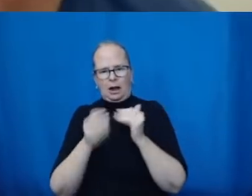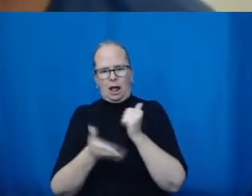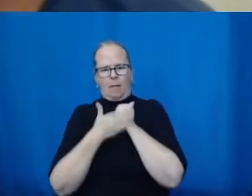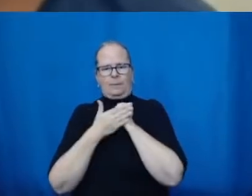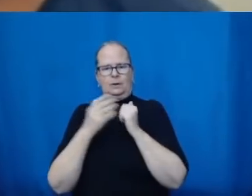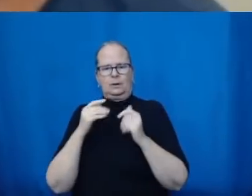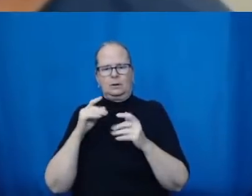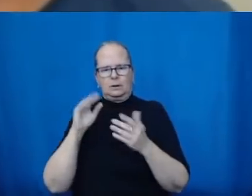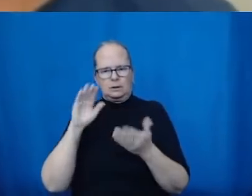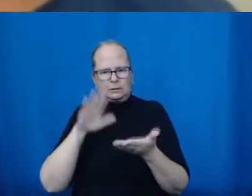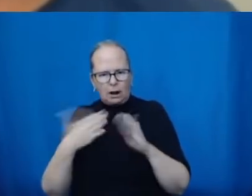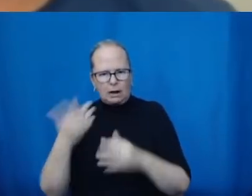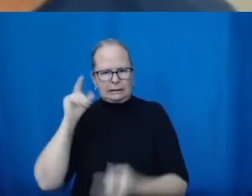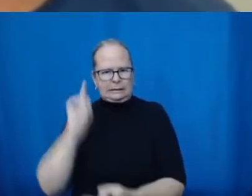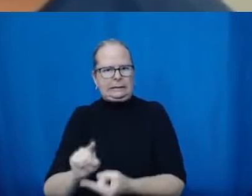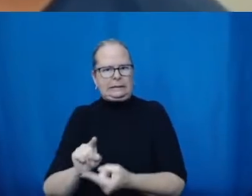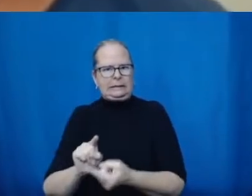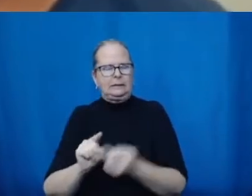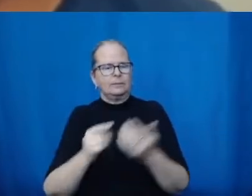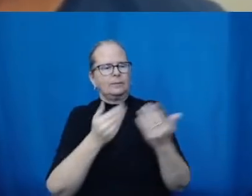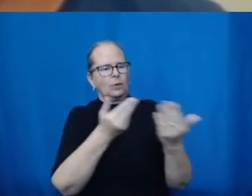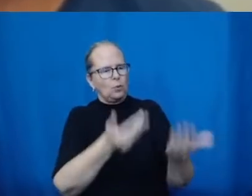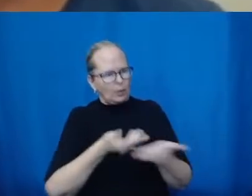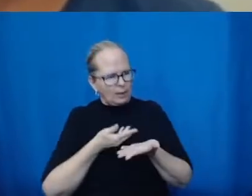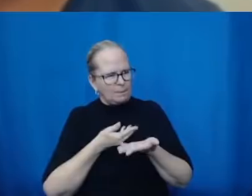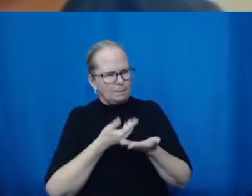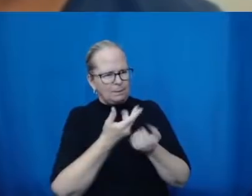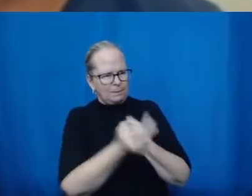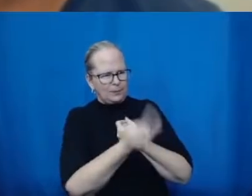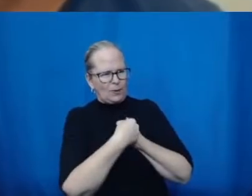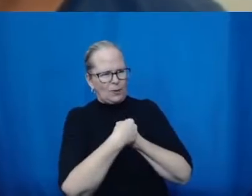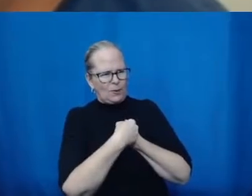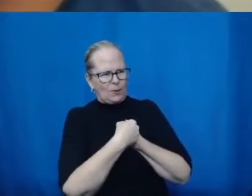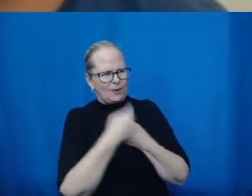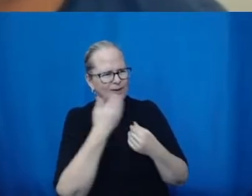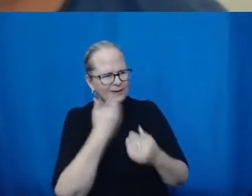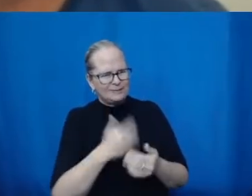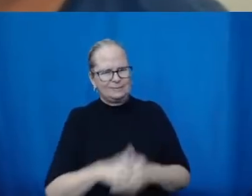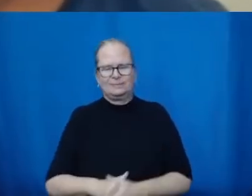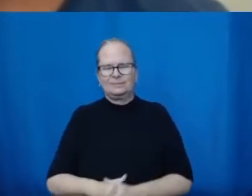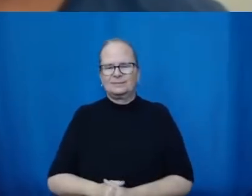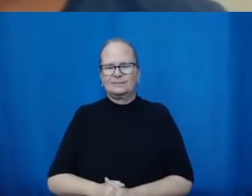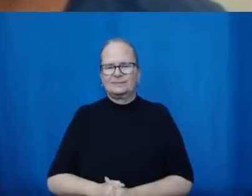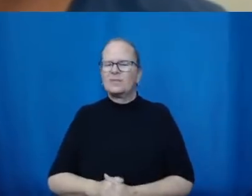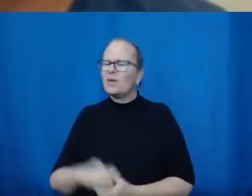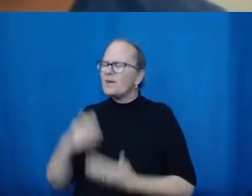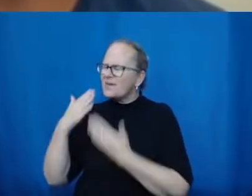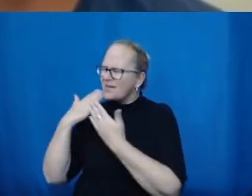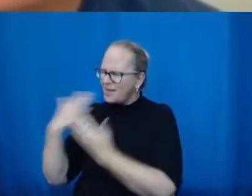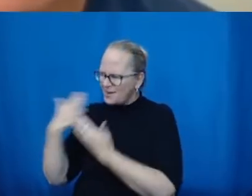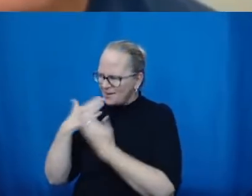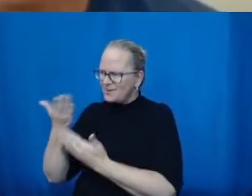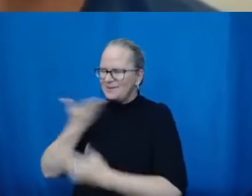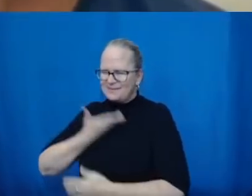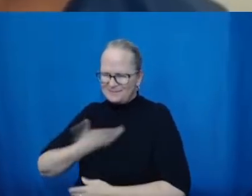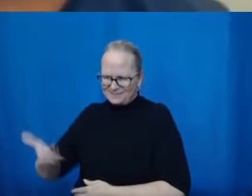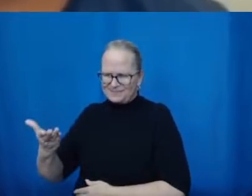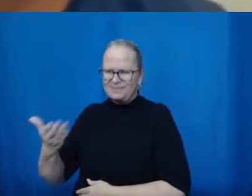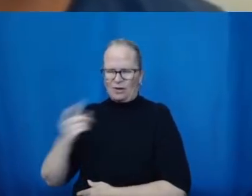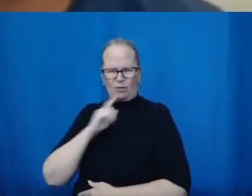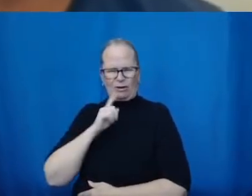me on, and it is such an important topic. The misinformation